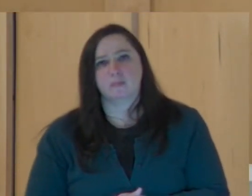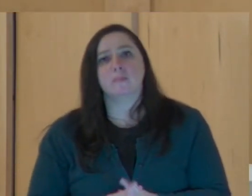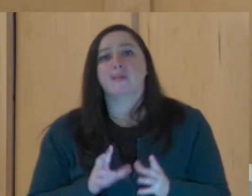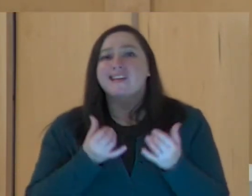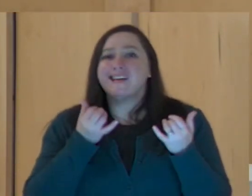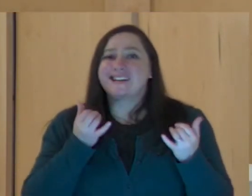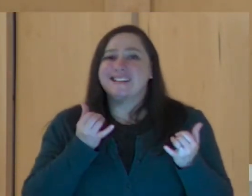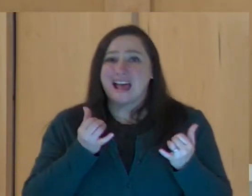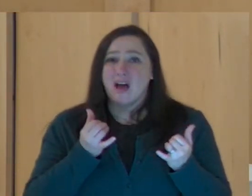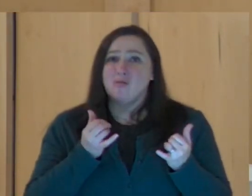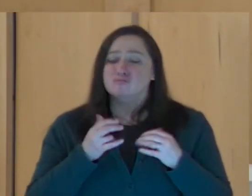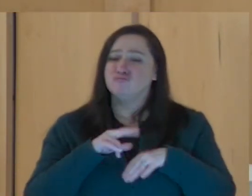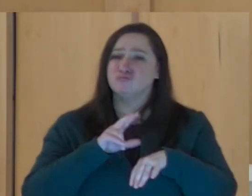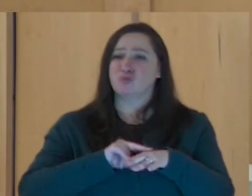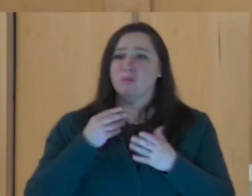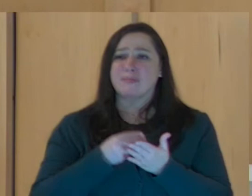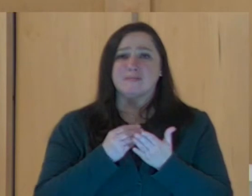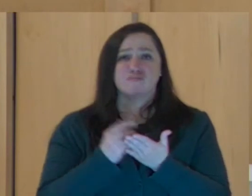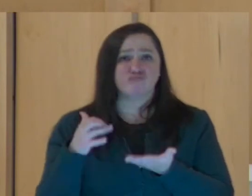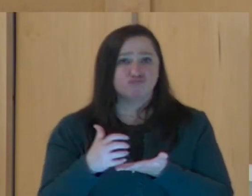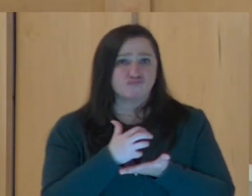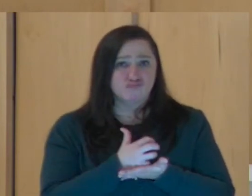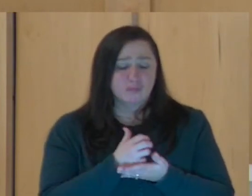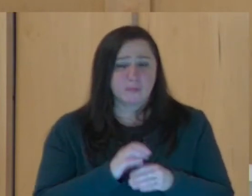Now is when we would be gathering the offerings.